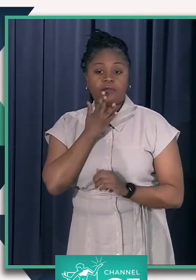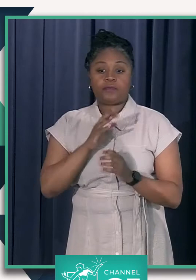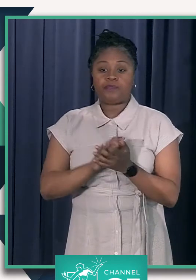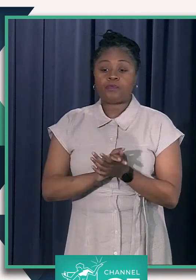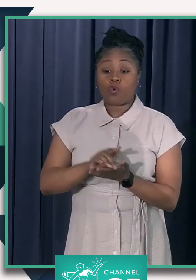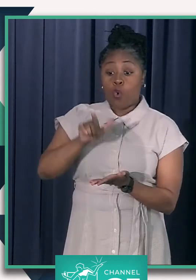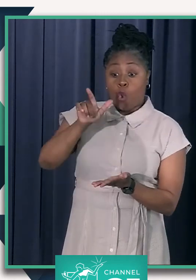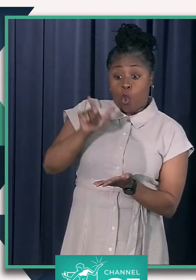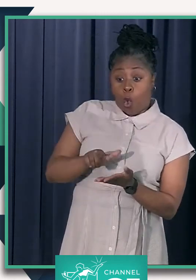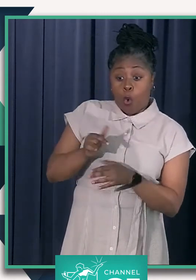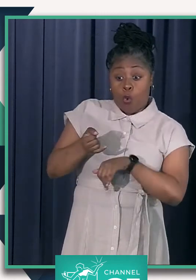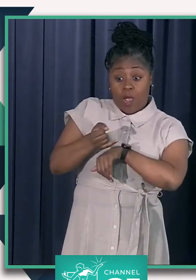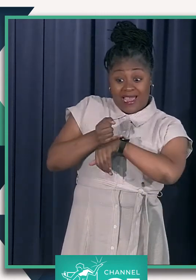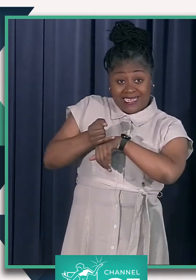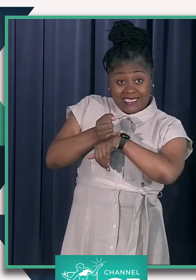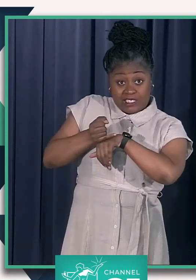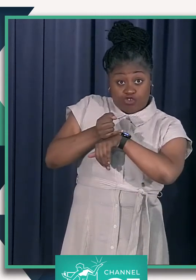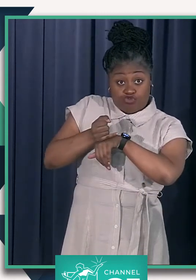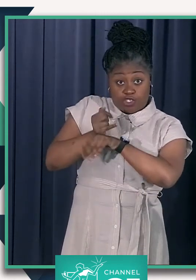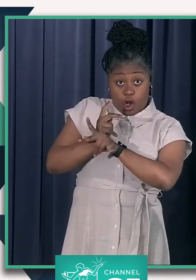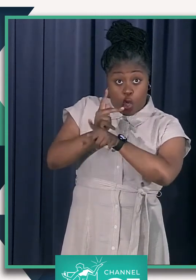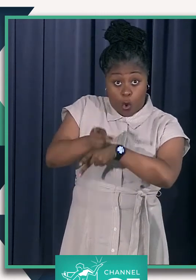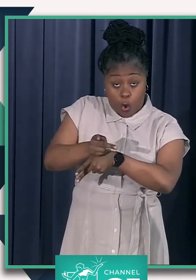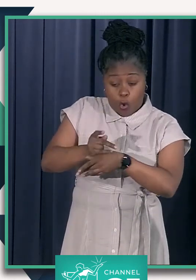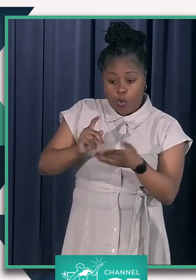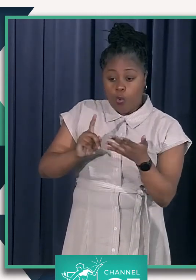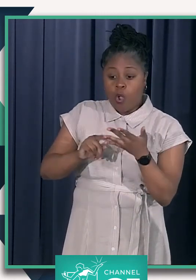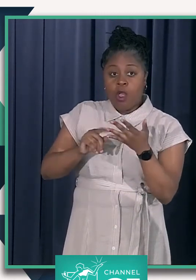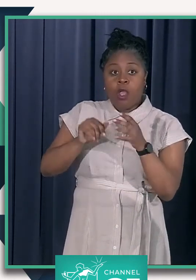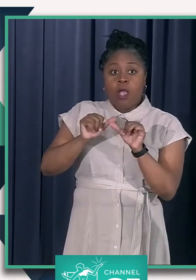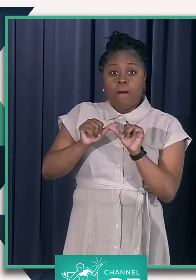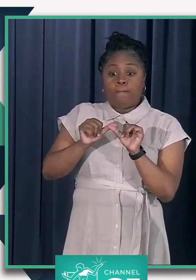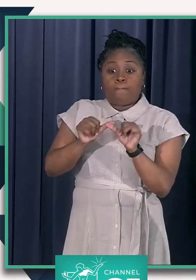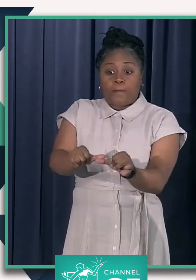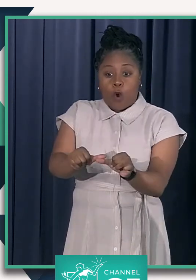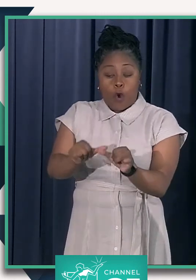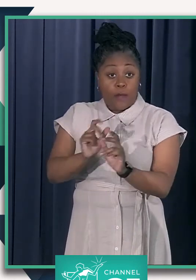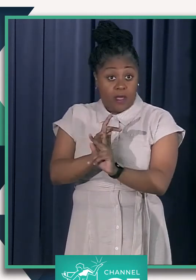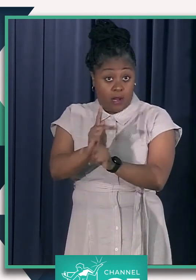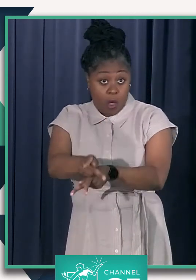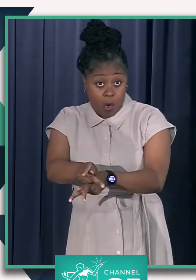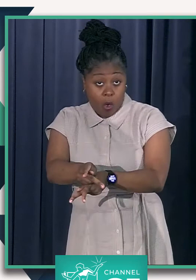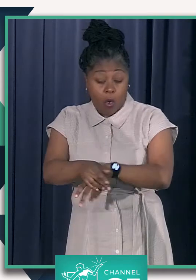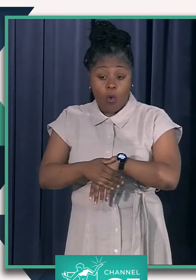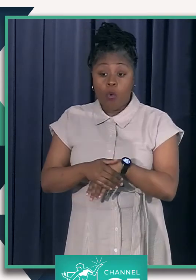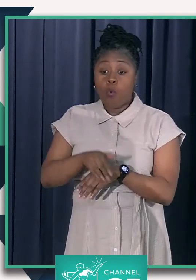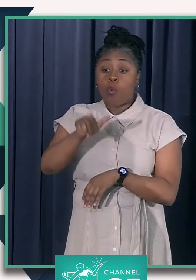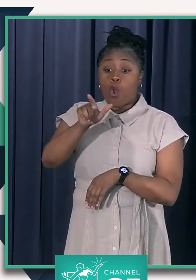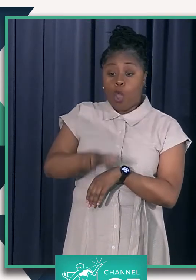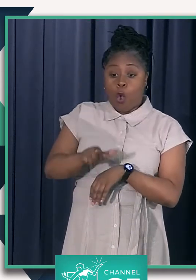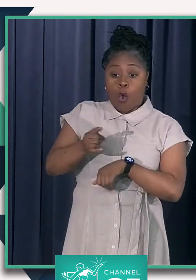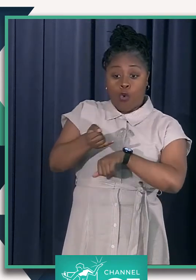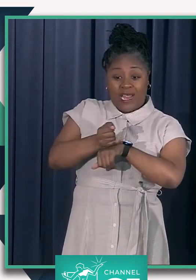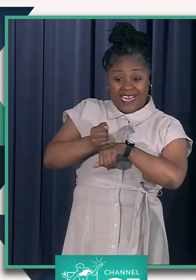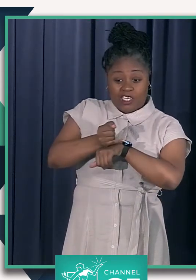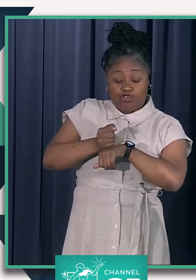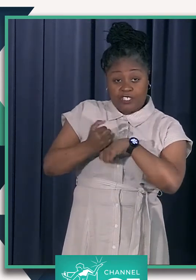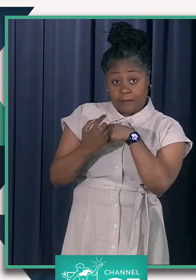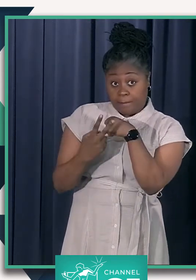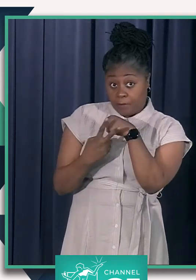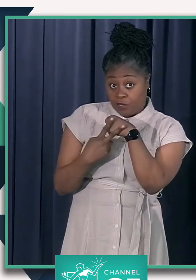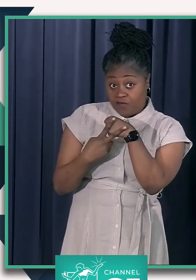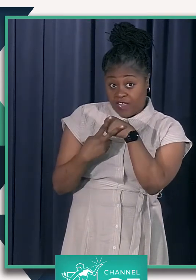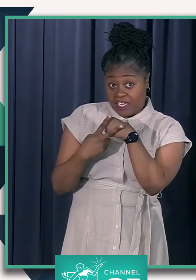subordinate loans. We'll have permanent loans, mini-perm loans, low-interest preservation acquisition loans.